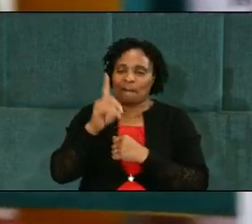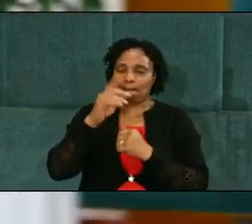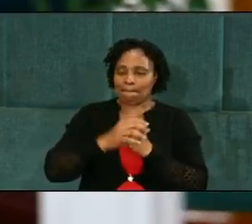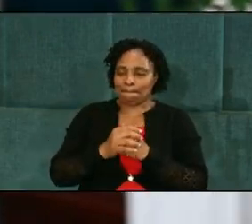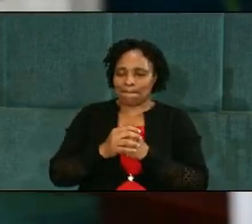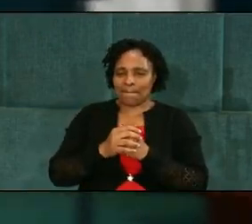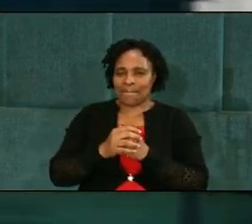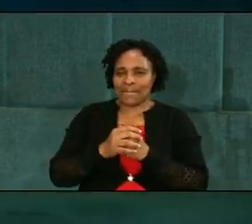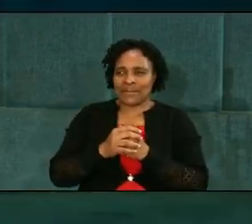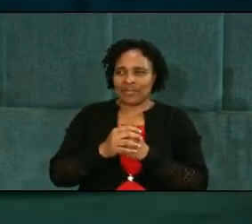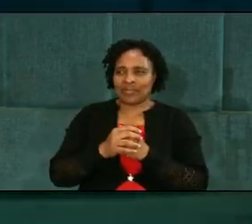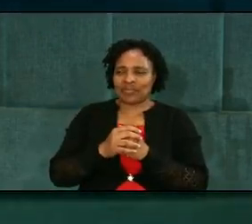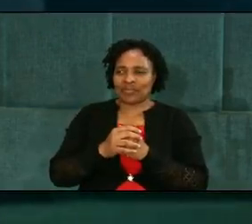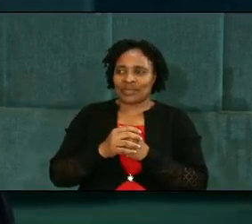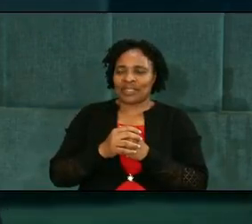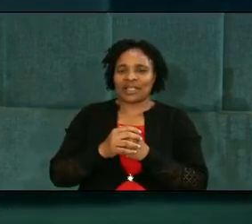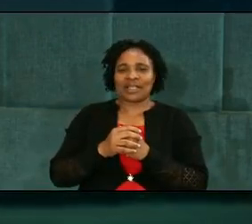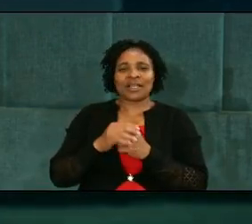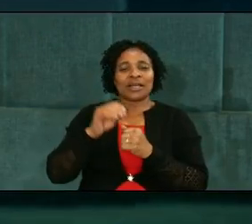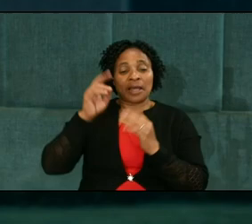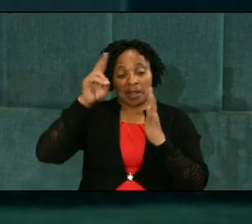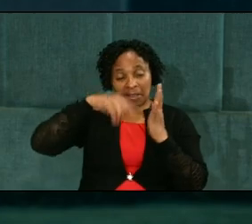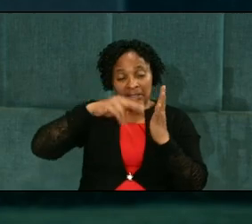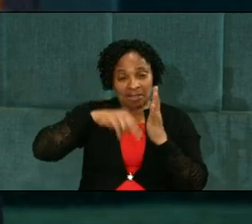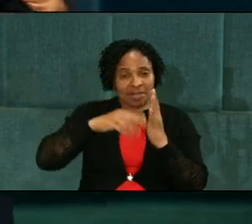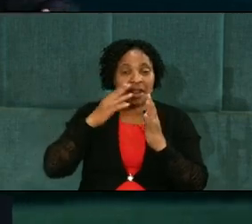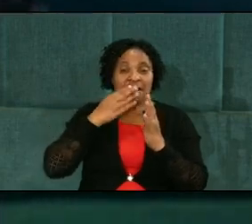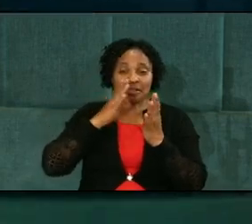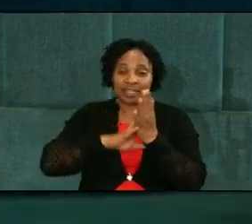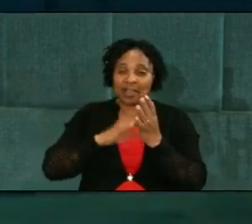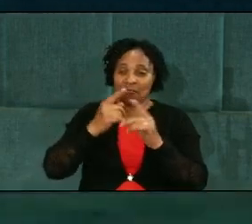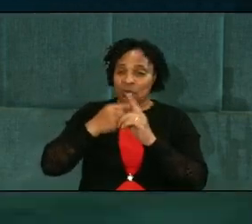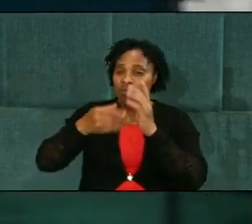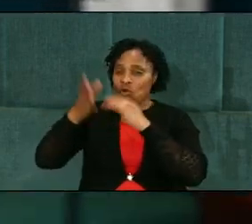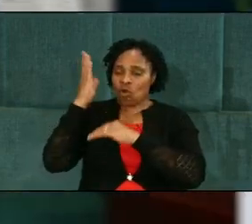So we're going to read the letter from God